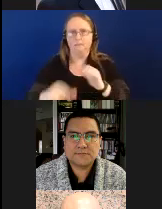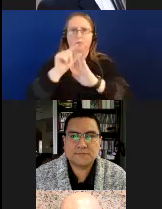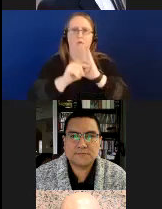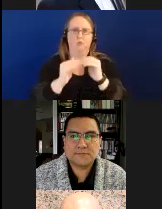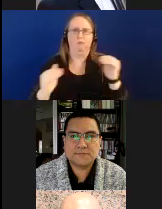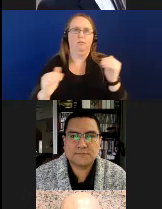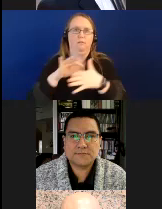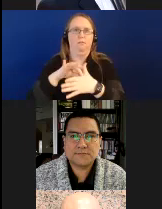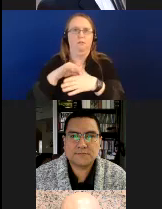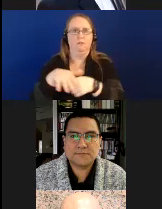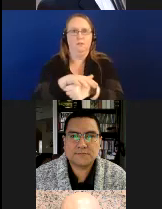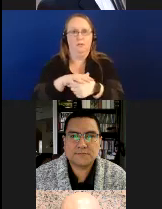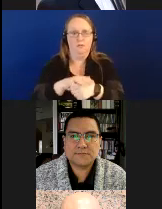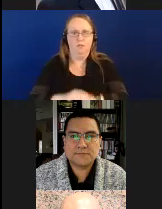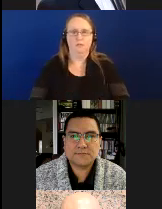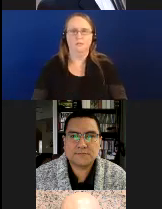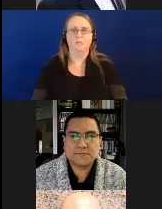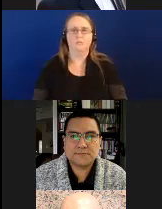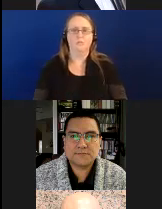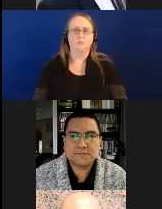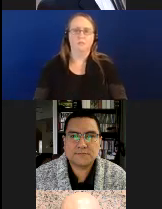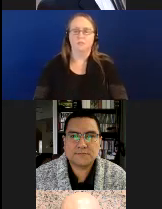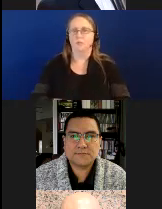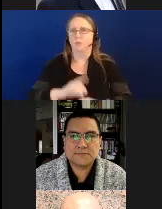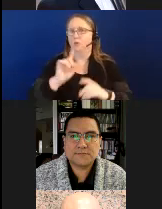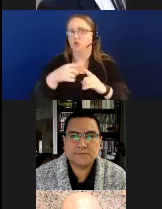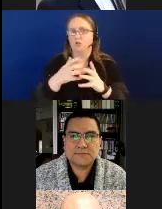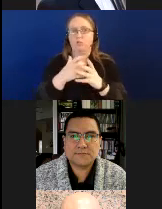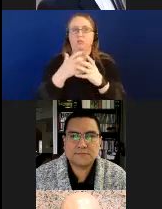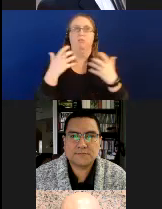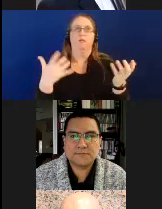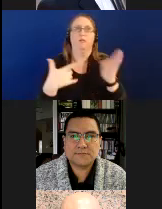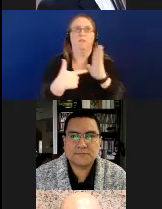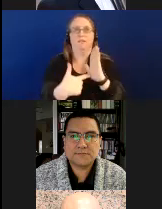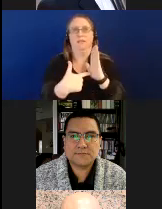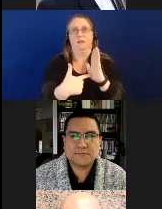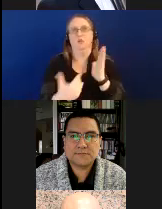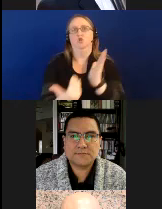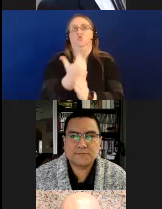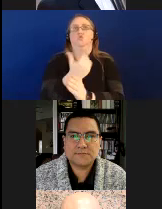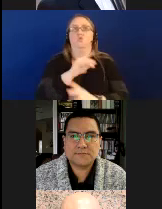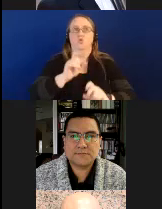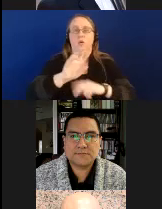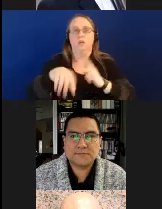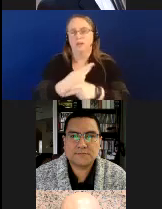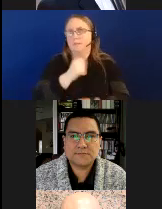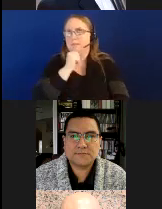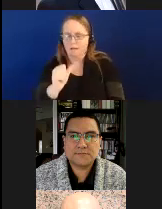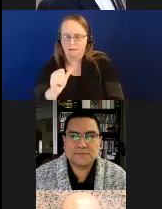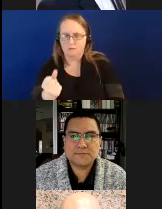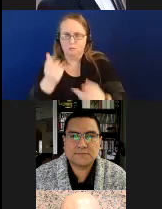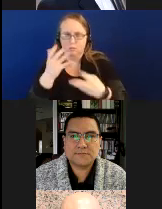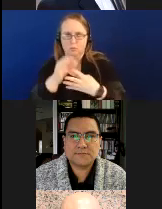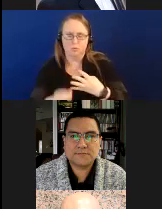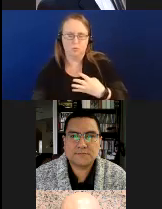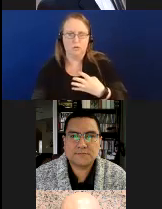area. And so what this is just a bunch of example new question types, so non-multiple choice question types for